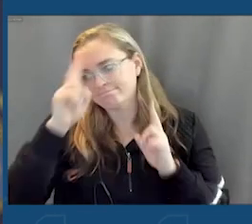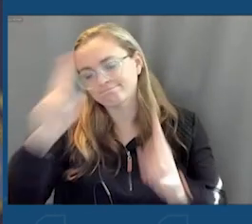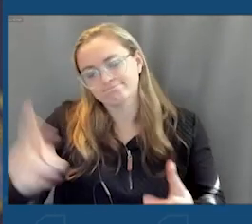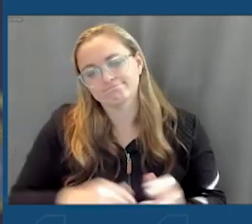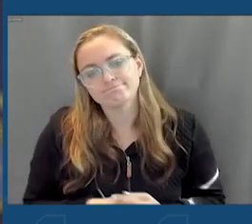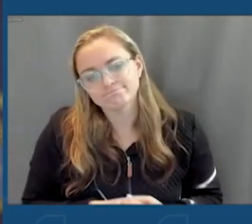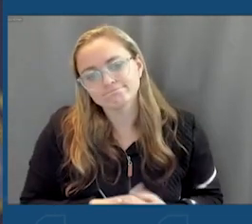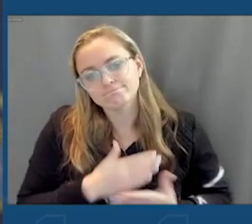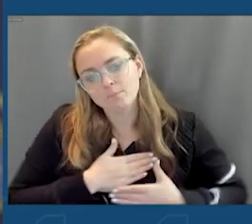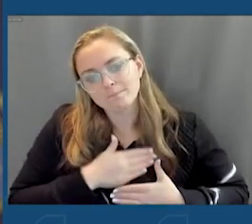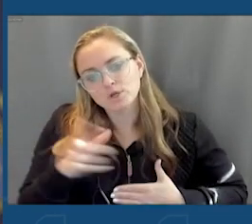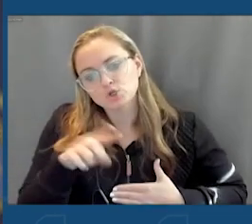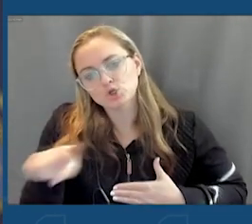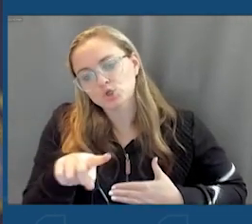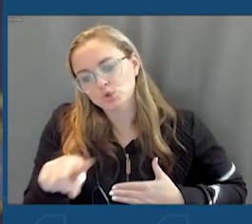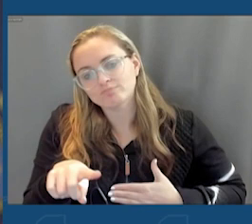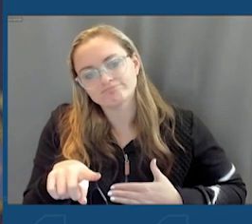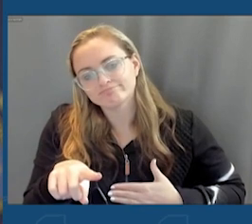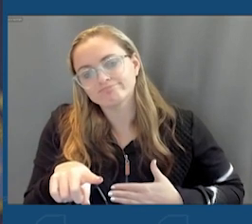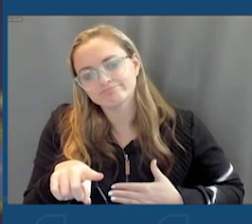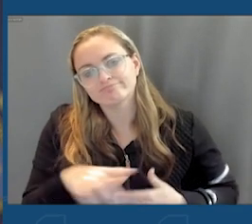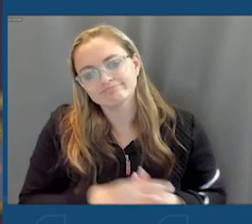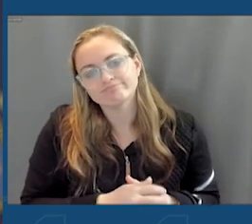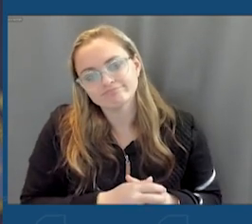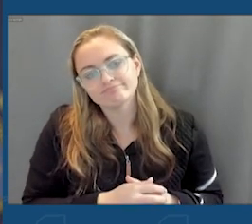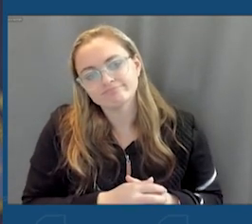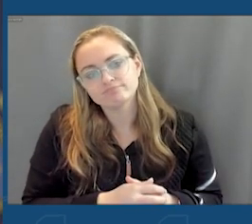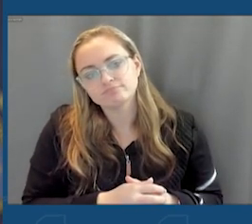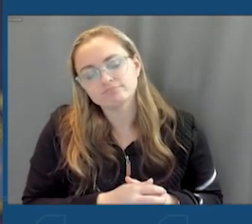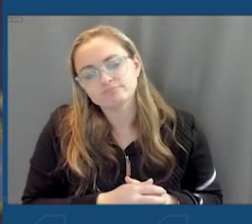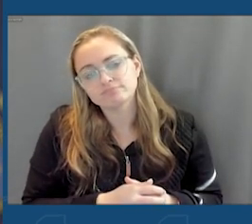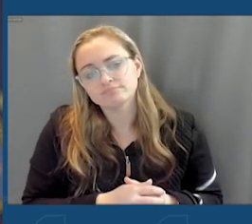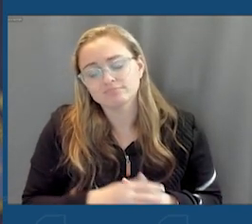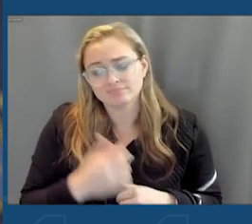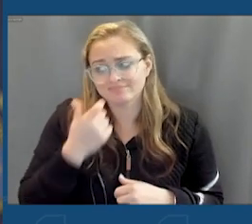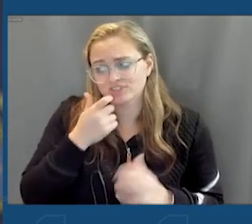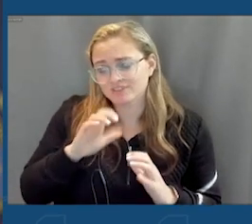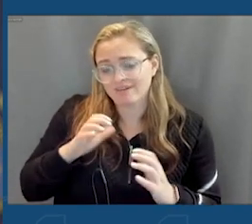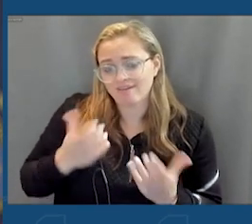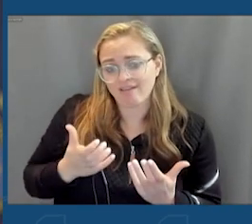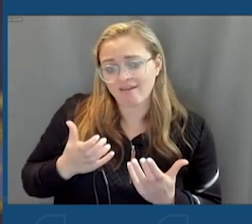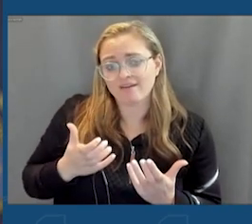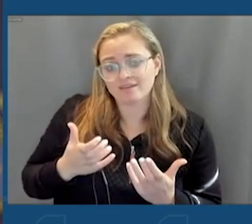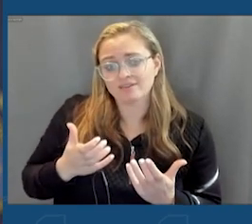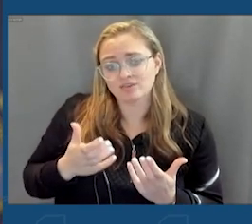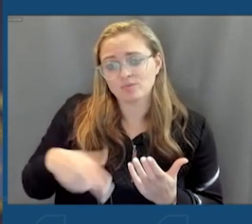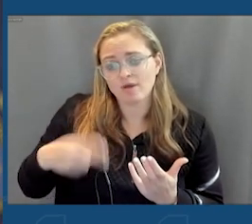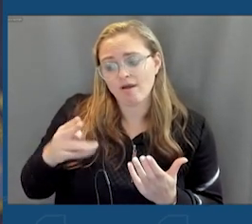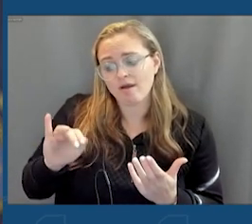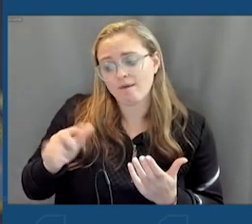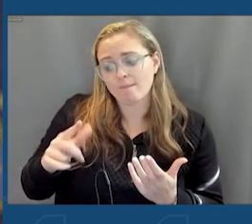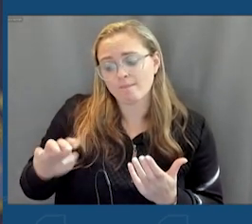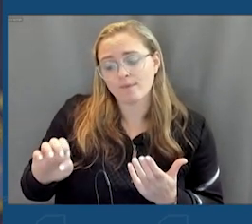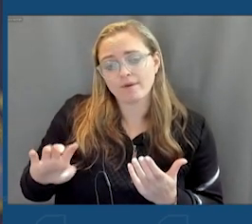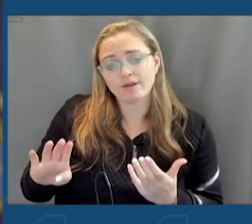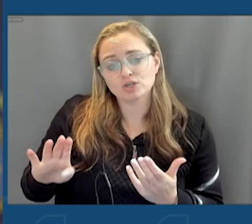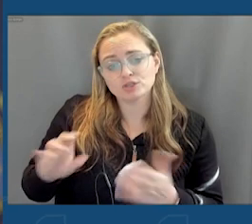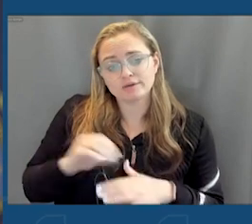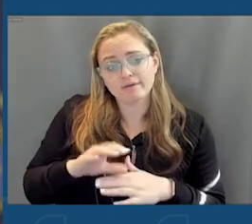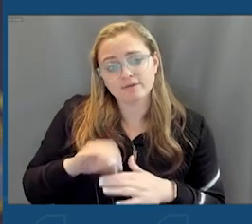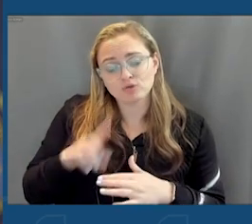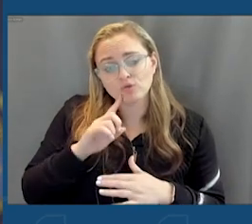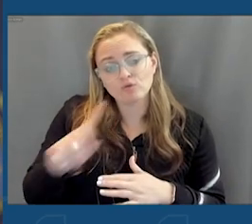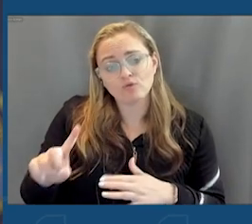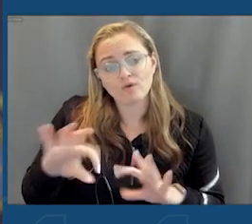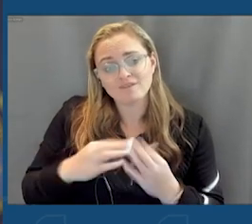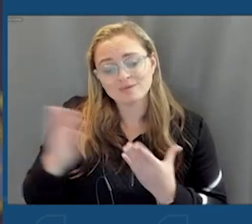I appreciate you so deeply. And we just came from a classroom at the High Bridge Council Advisory Family Services. God,